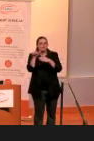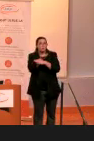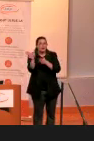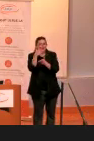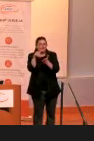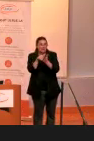some